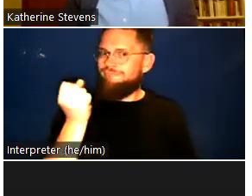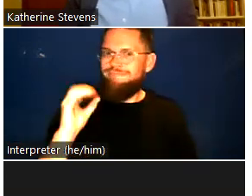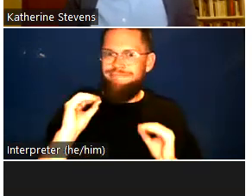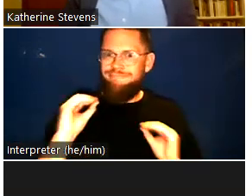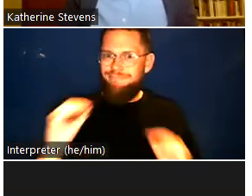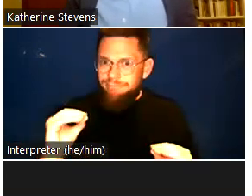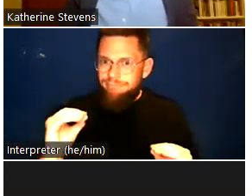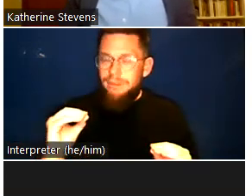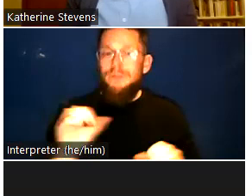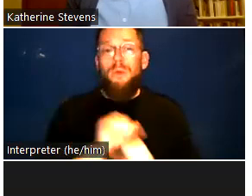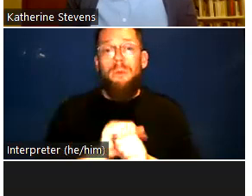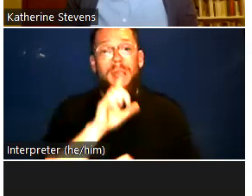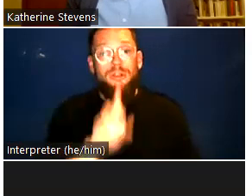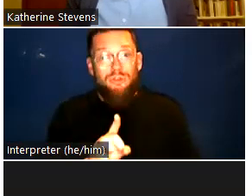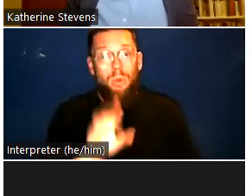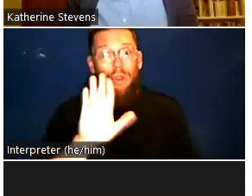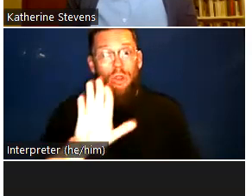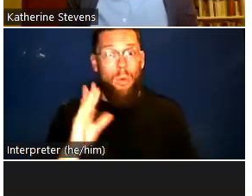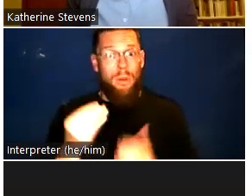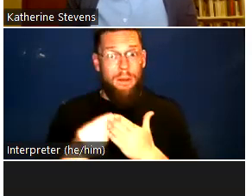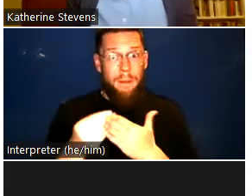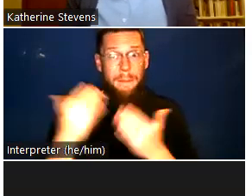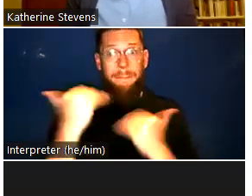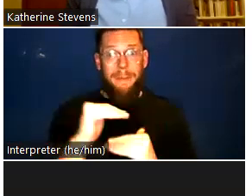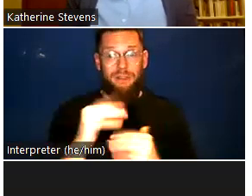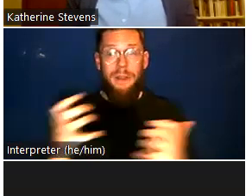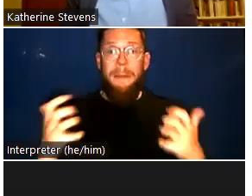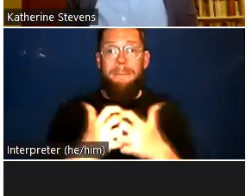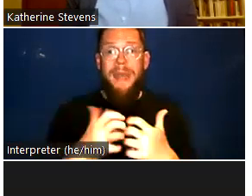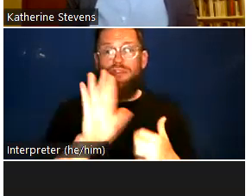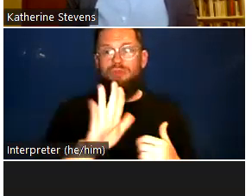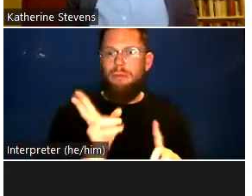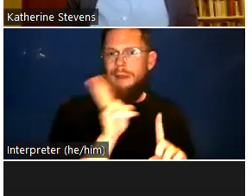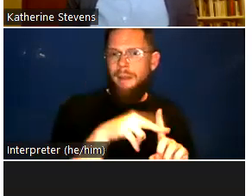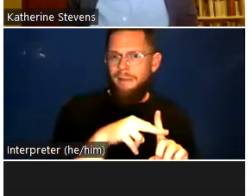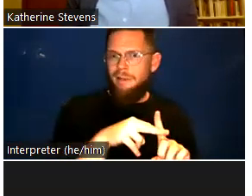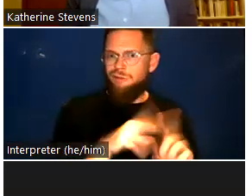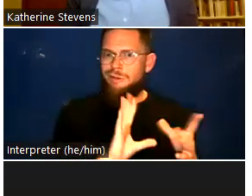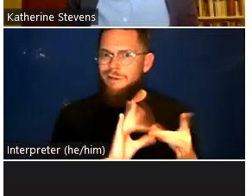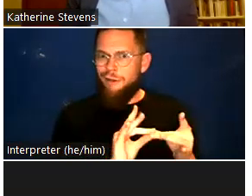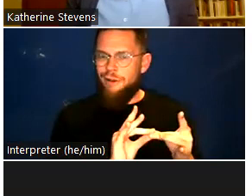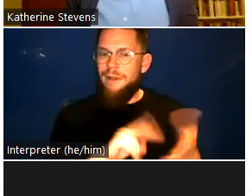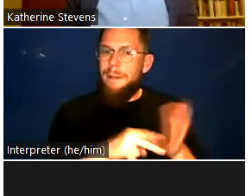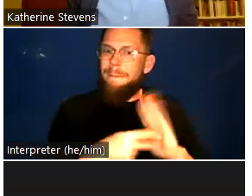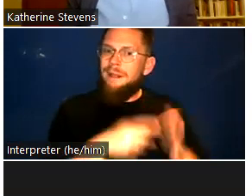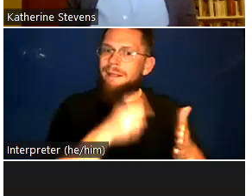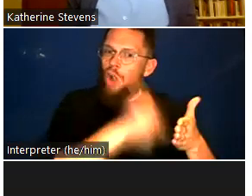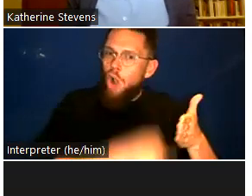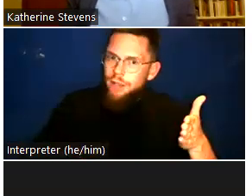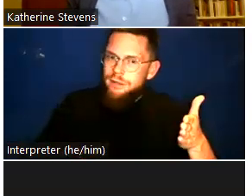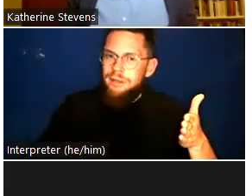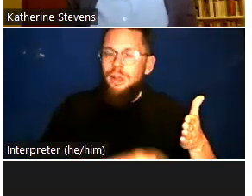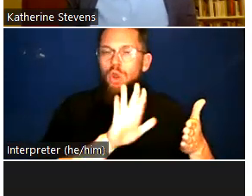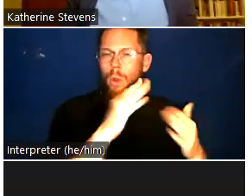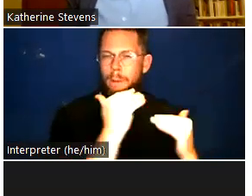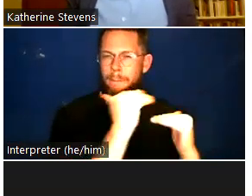just make sure then that your budget aligns with your application narrative, so that costs that are in your budget